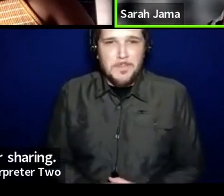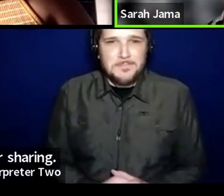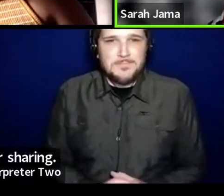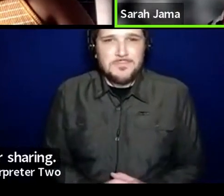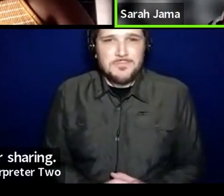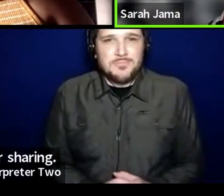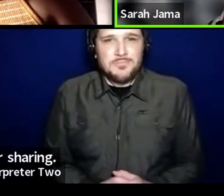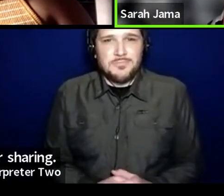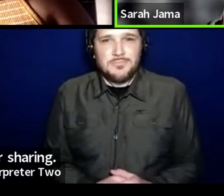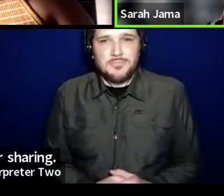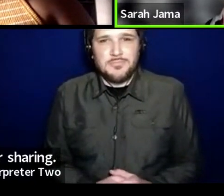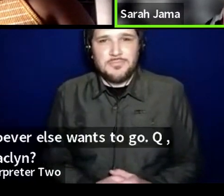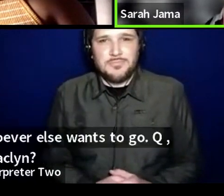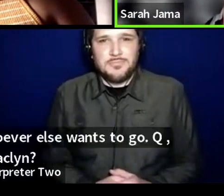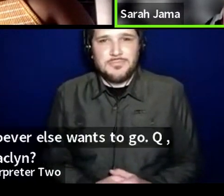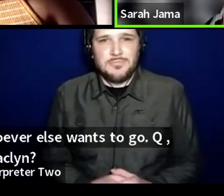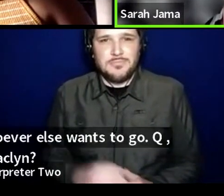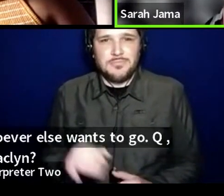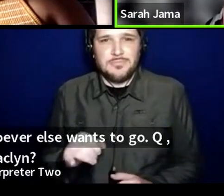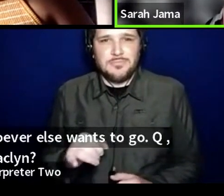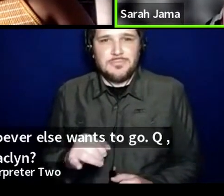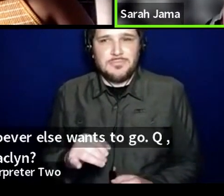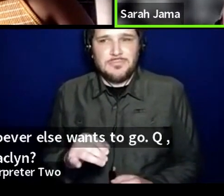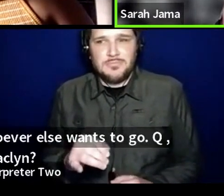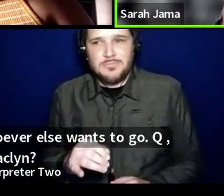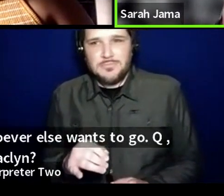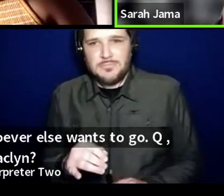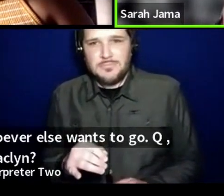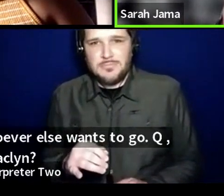or Megan. I could just really.